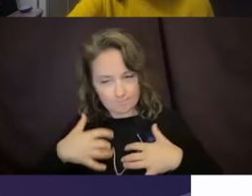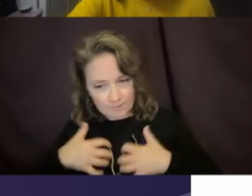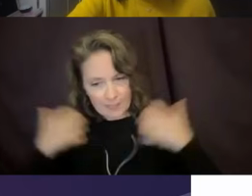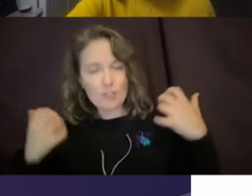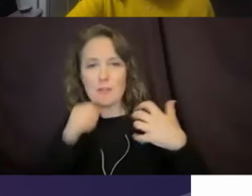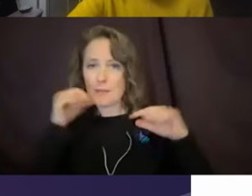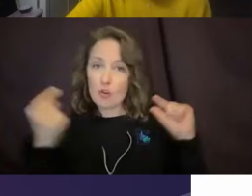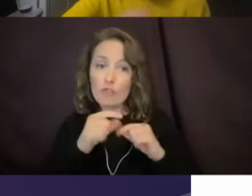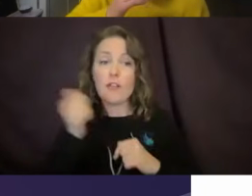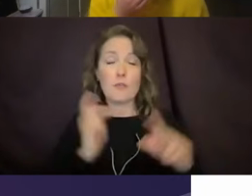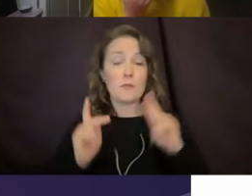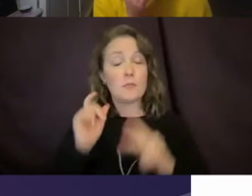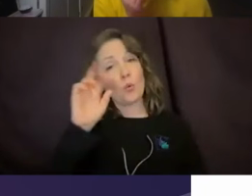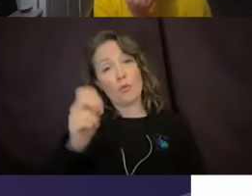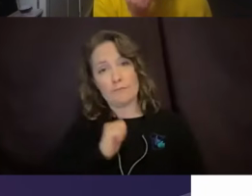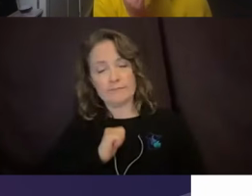other people?